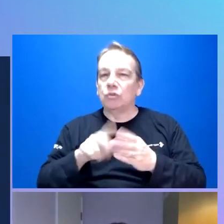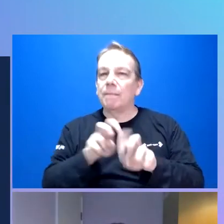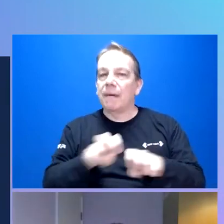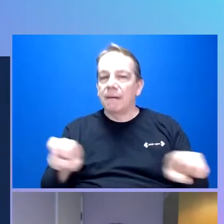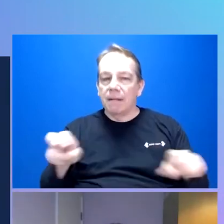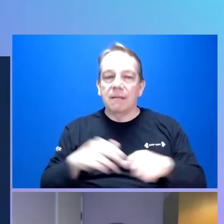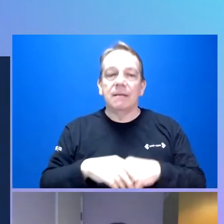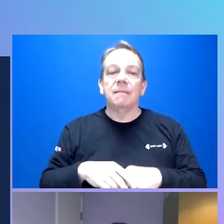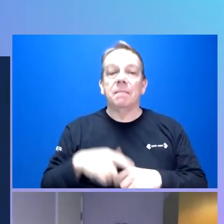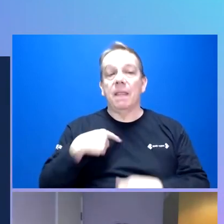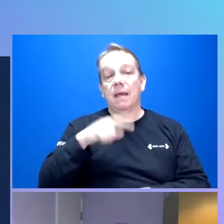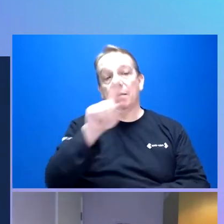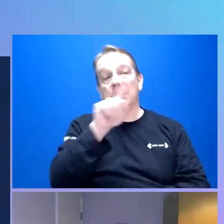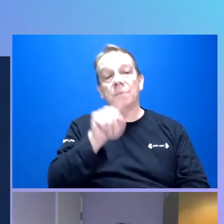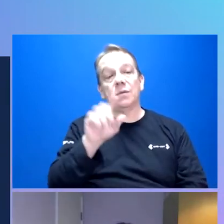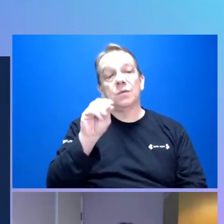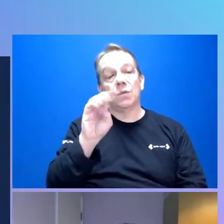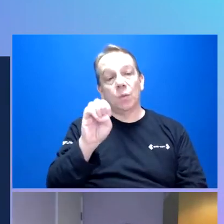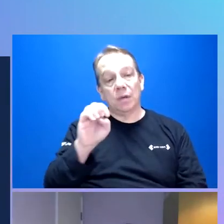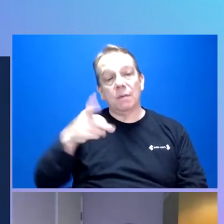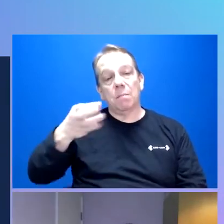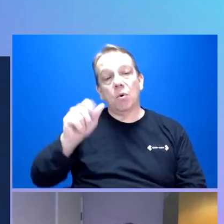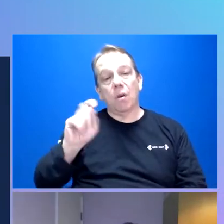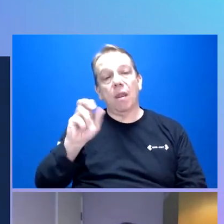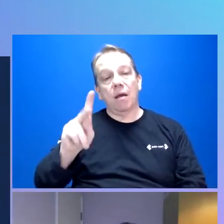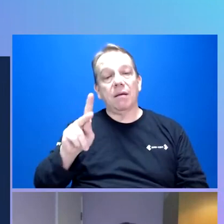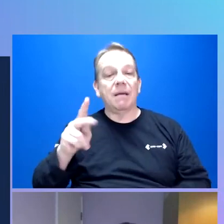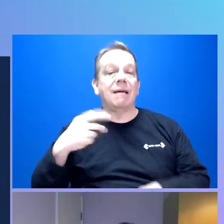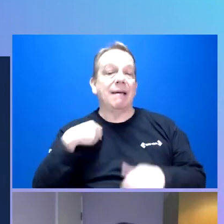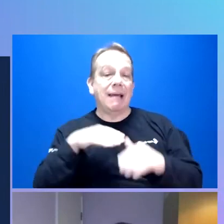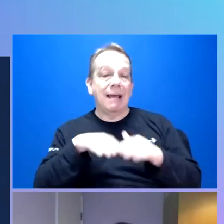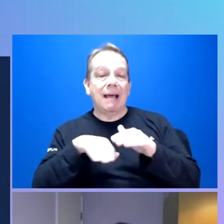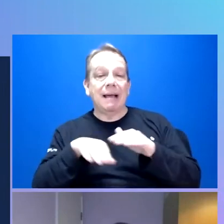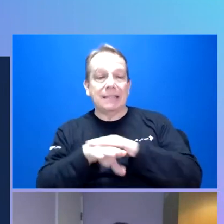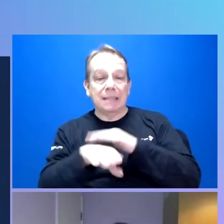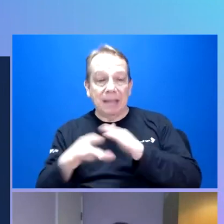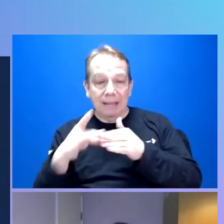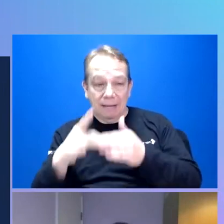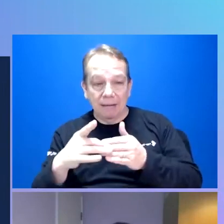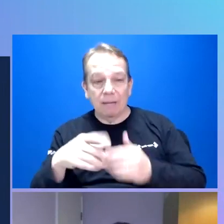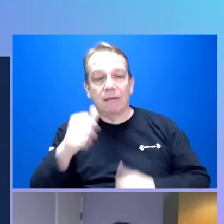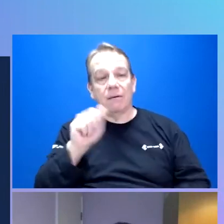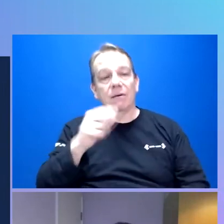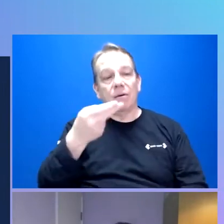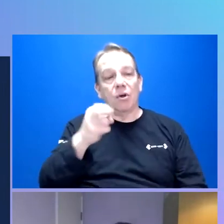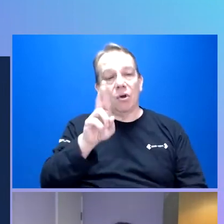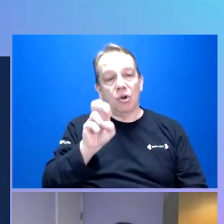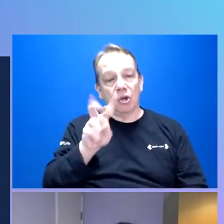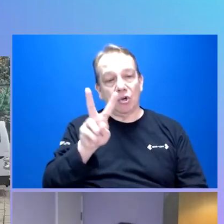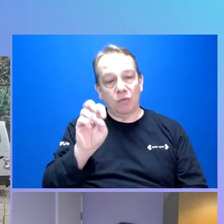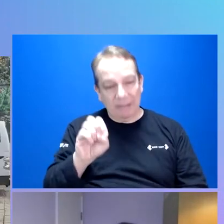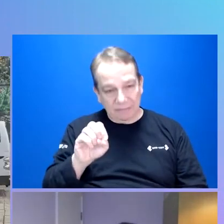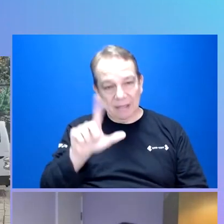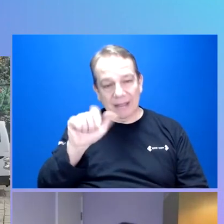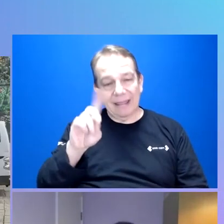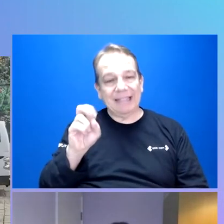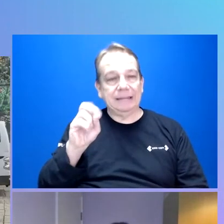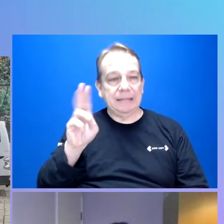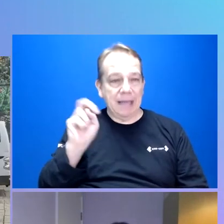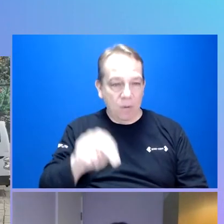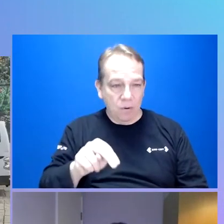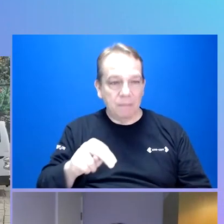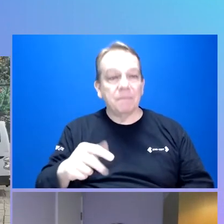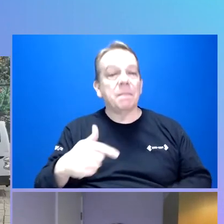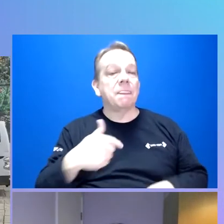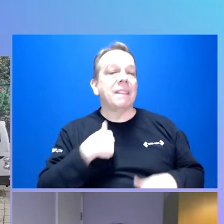I'm Zoe Portlock, accessibility lead at Hargreaves Lansdown, also known as HL, as Natalie just introduced me. I